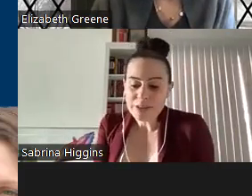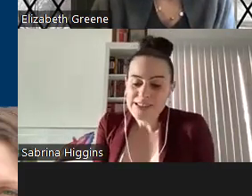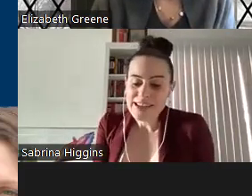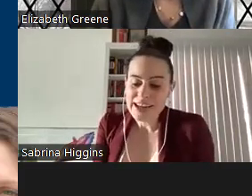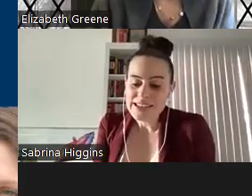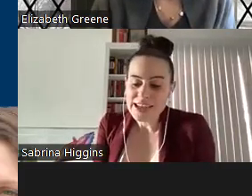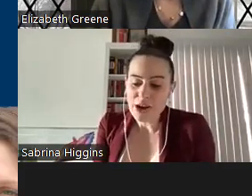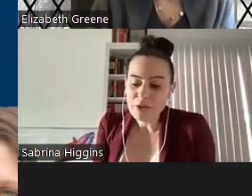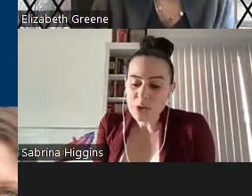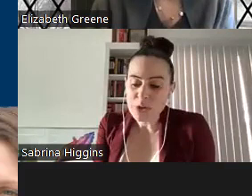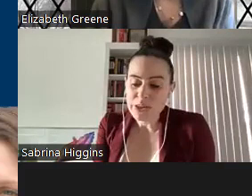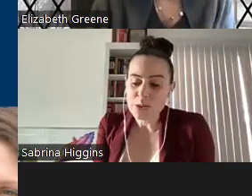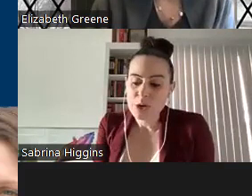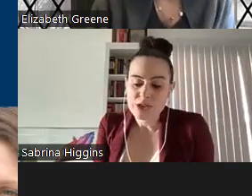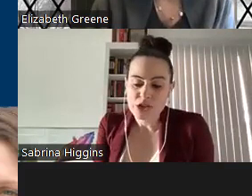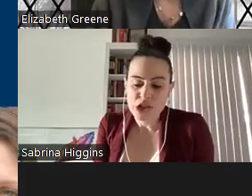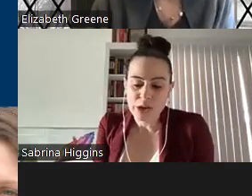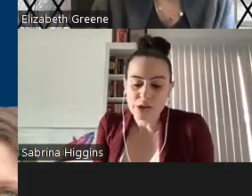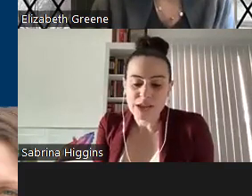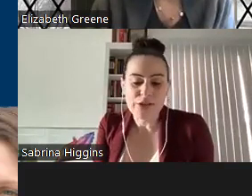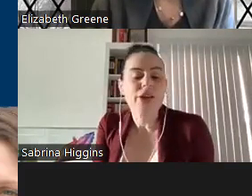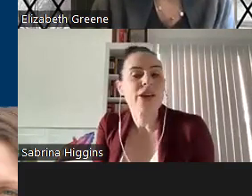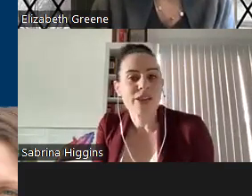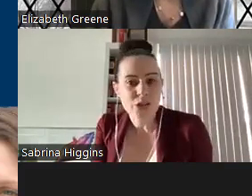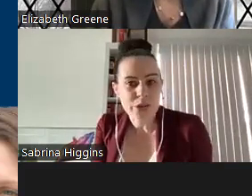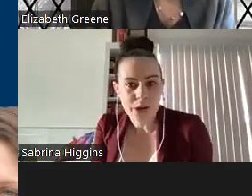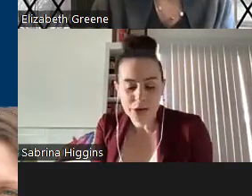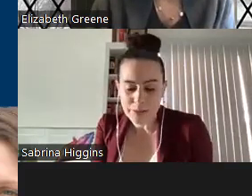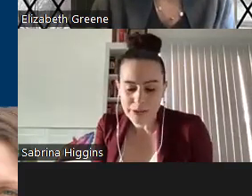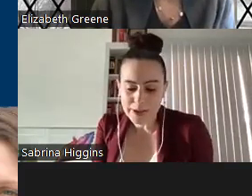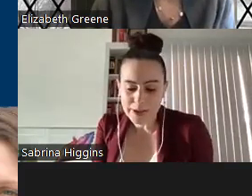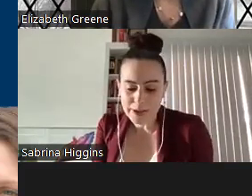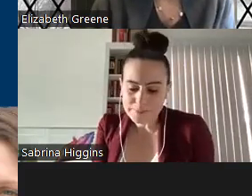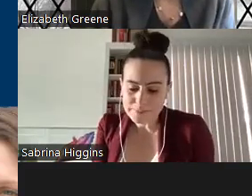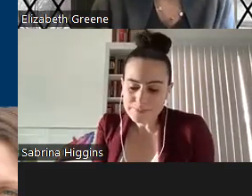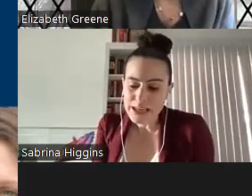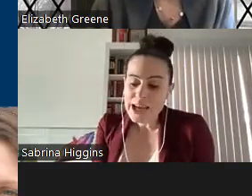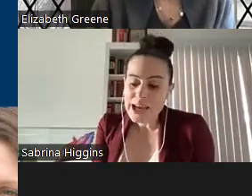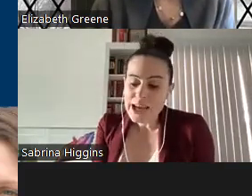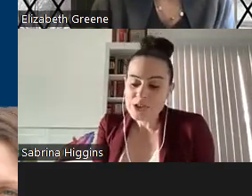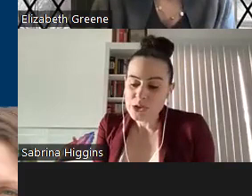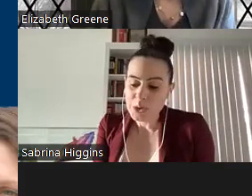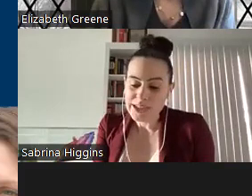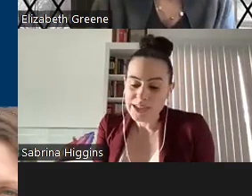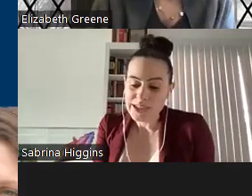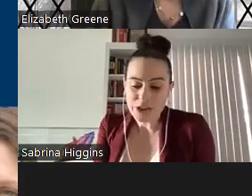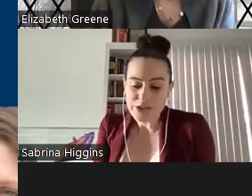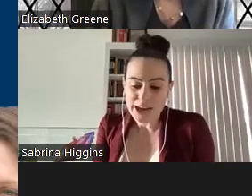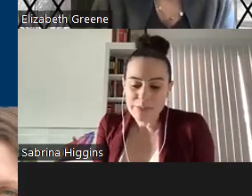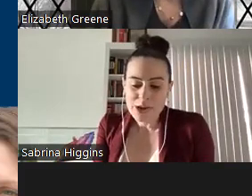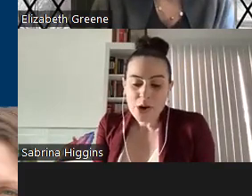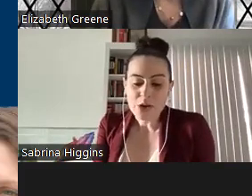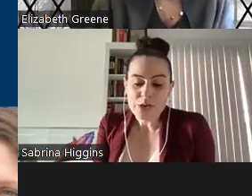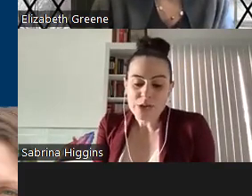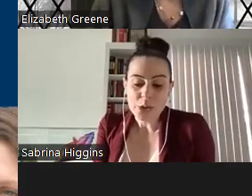plus societies and all of the work that you put into sharing your love of archaeology with the broader public. And for those of you joining us for the first